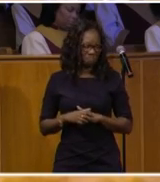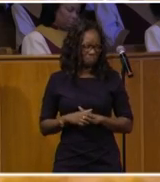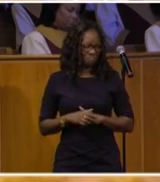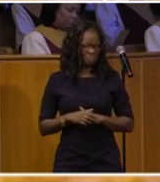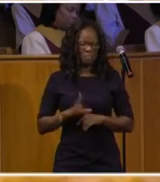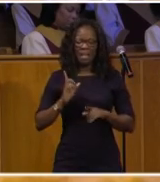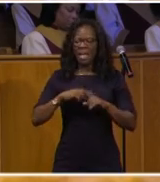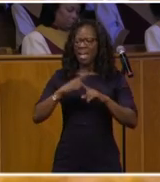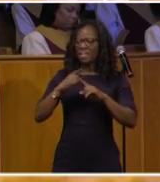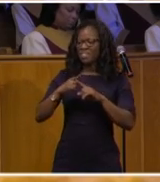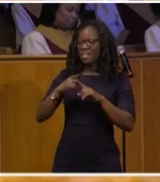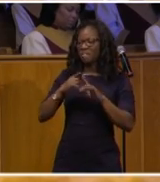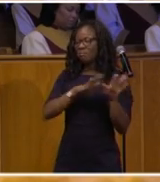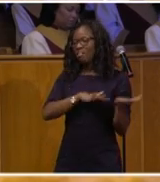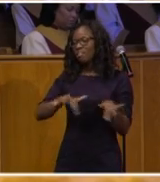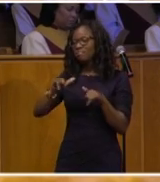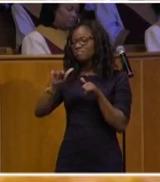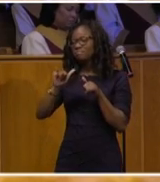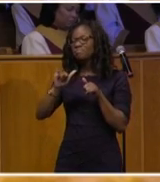And then I went off to college.